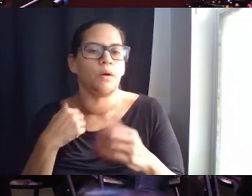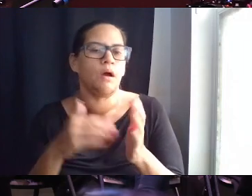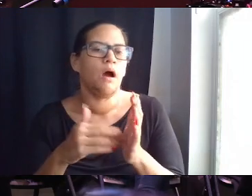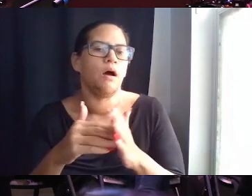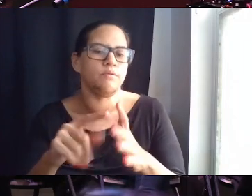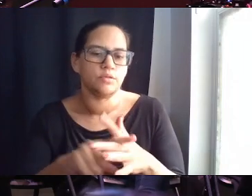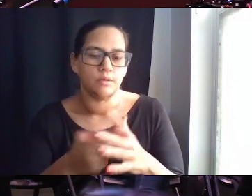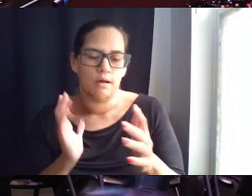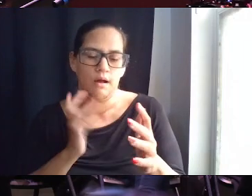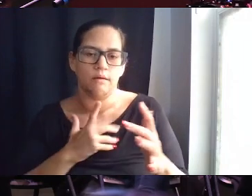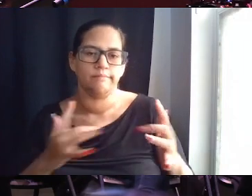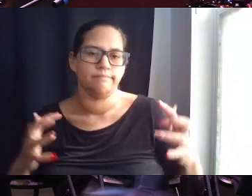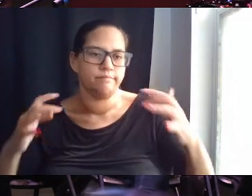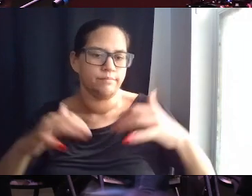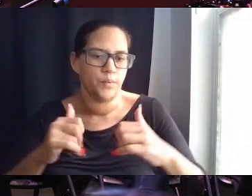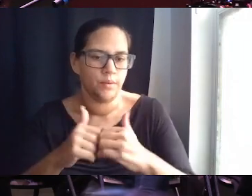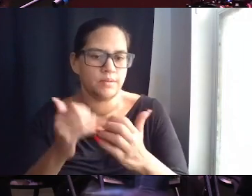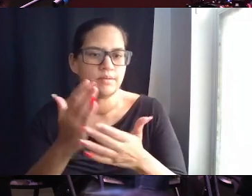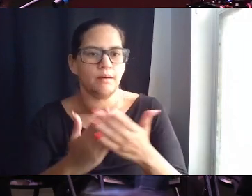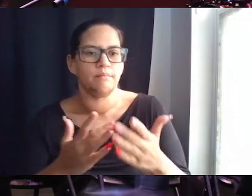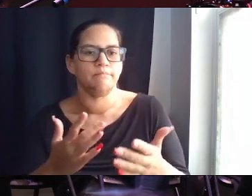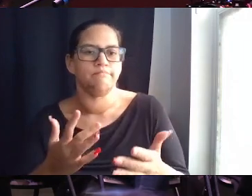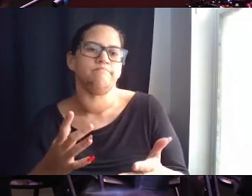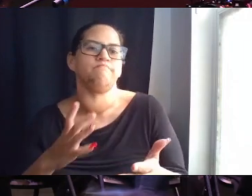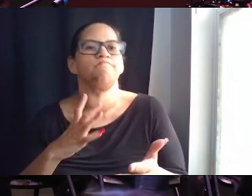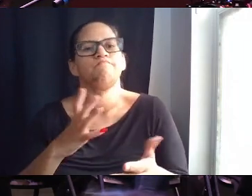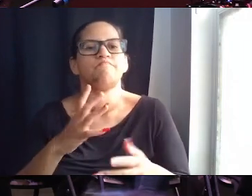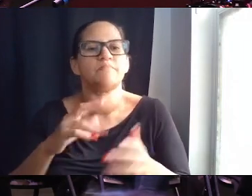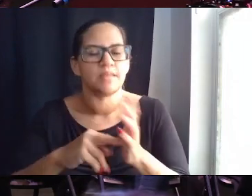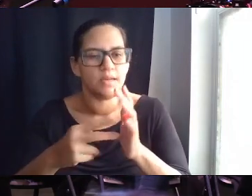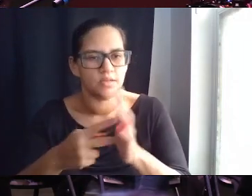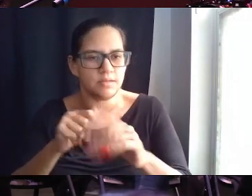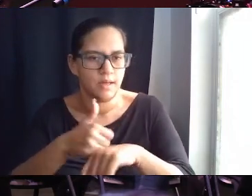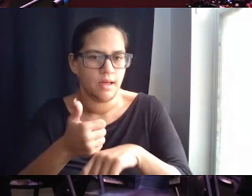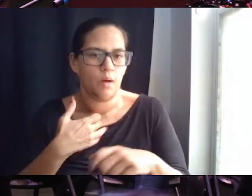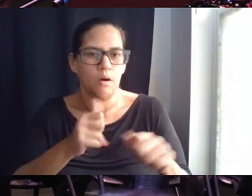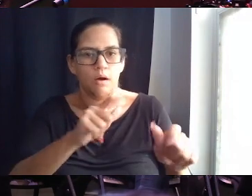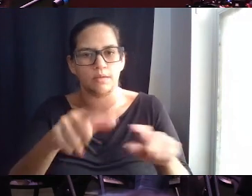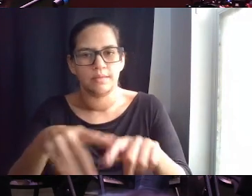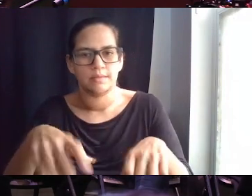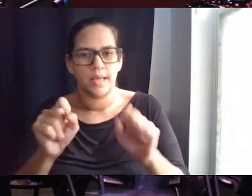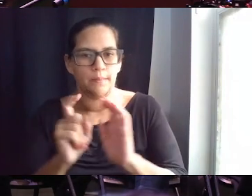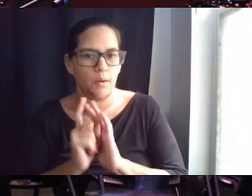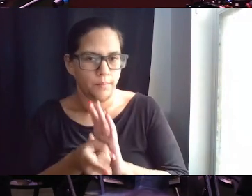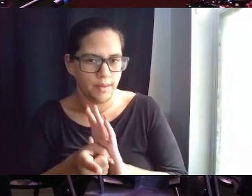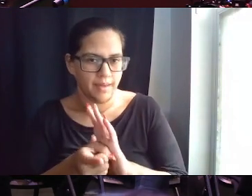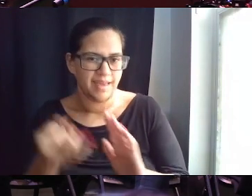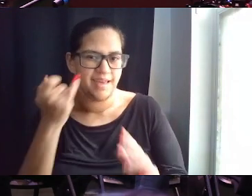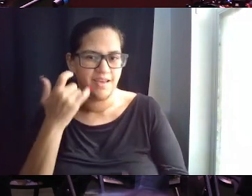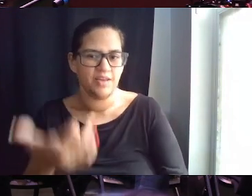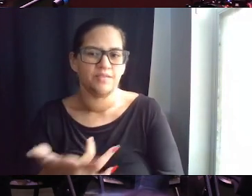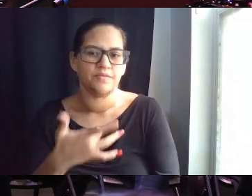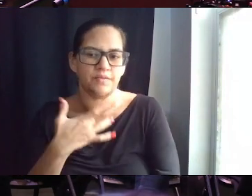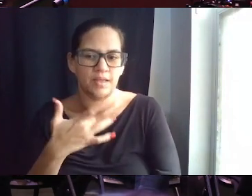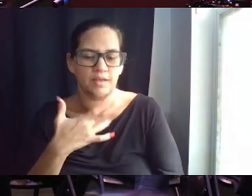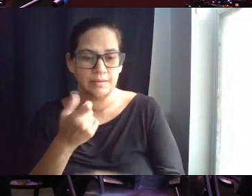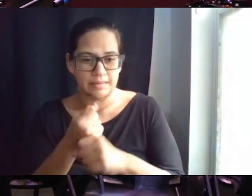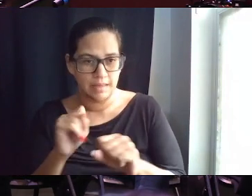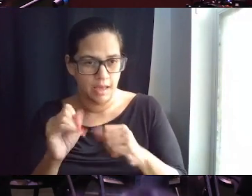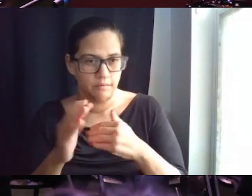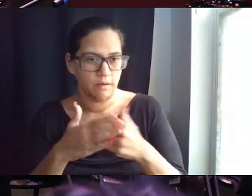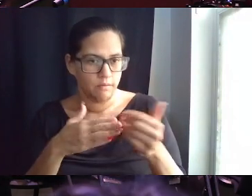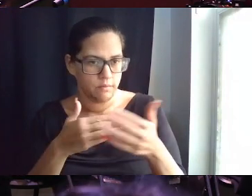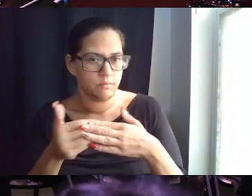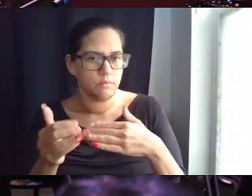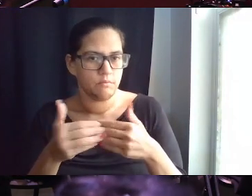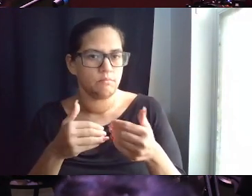some form of intention setting. So I'd like us all to take a moment, and if you feel safe and comfortable, close your